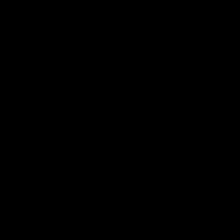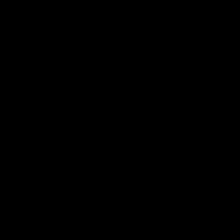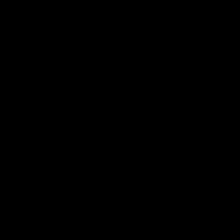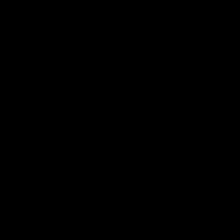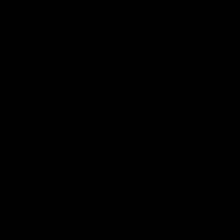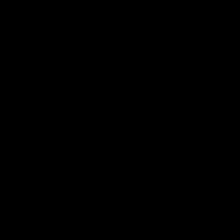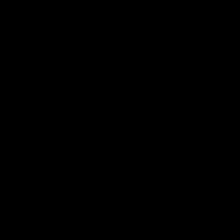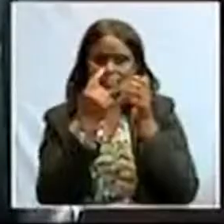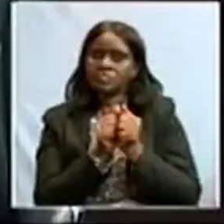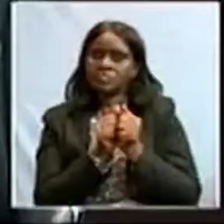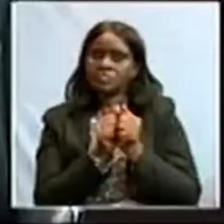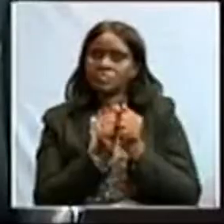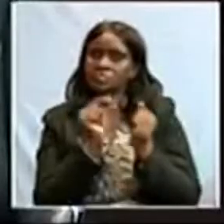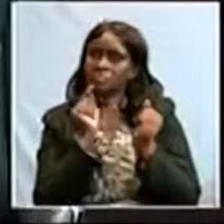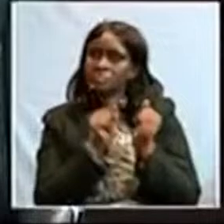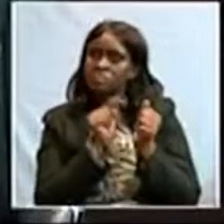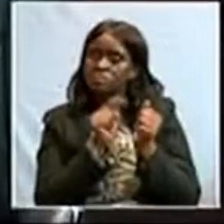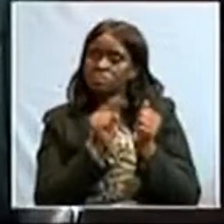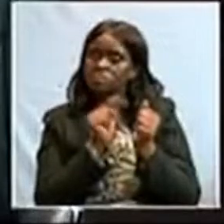of